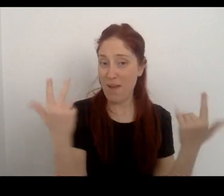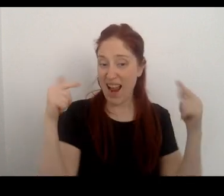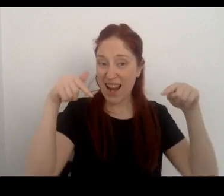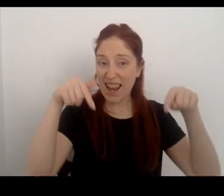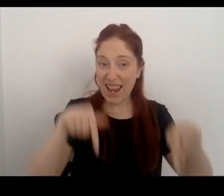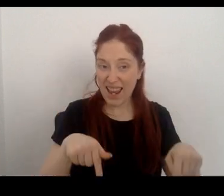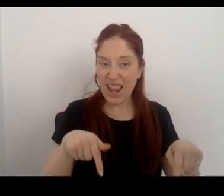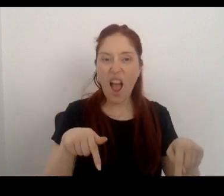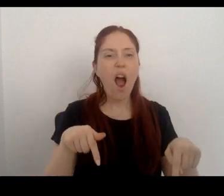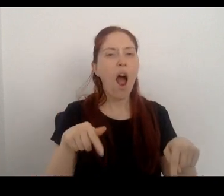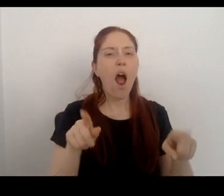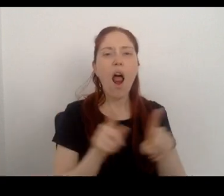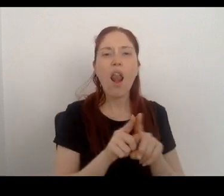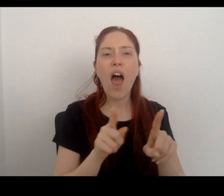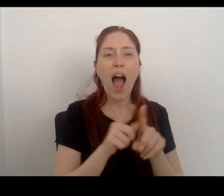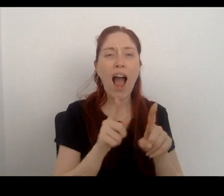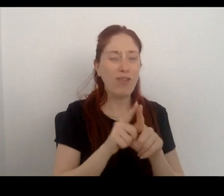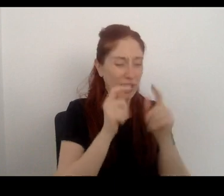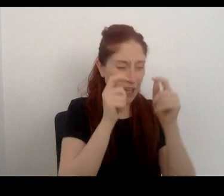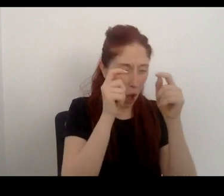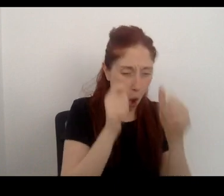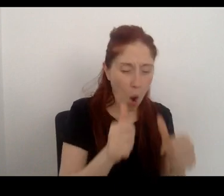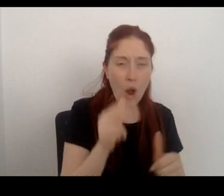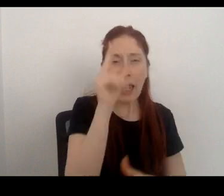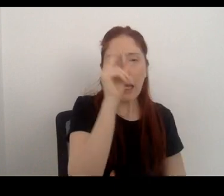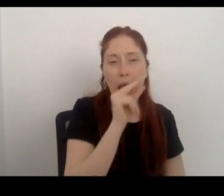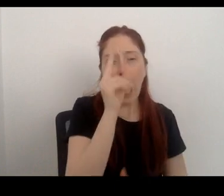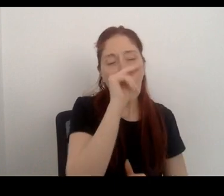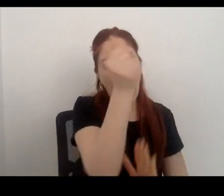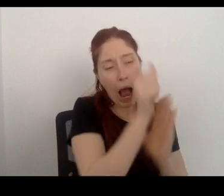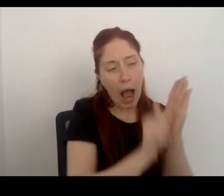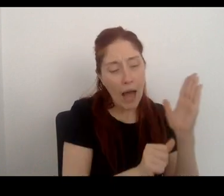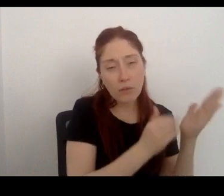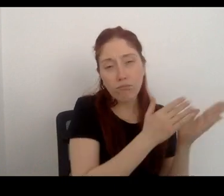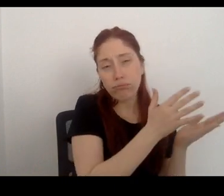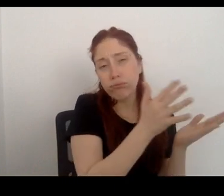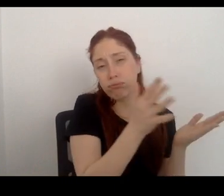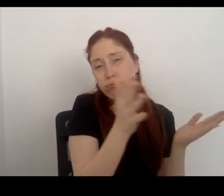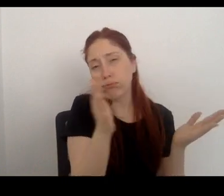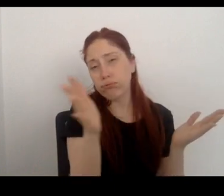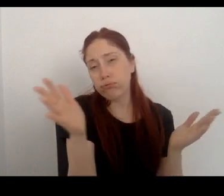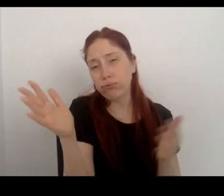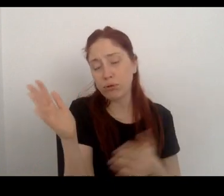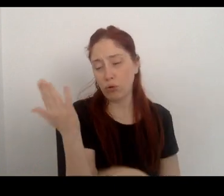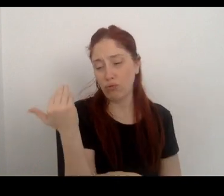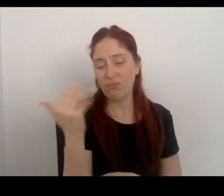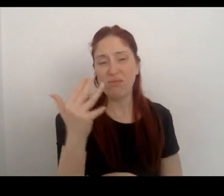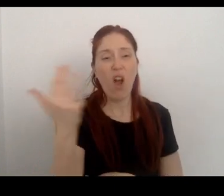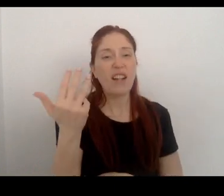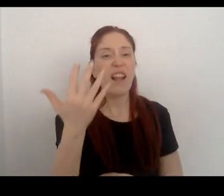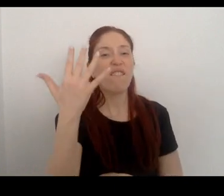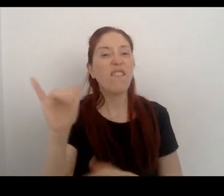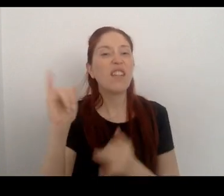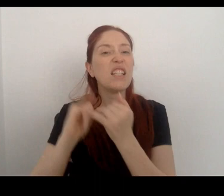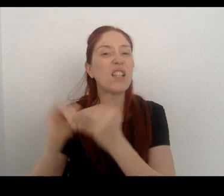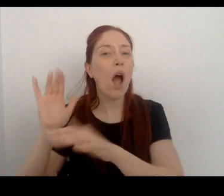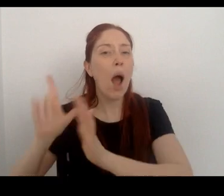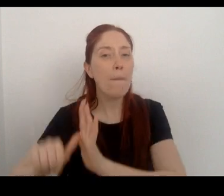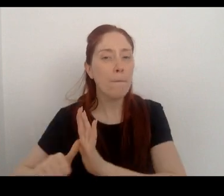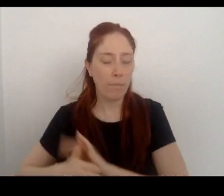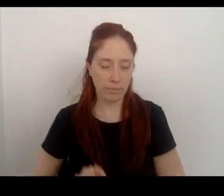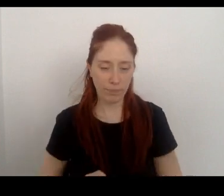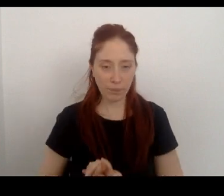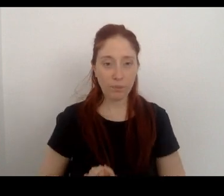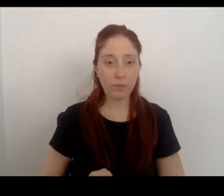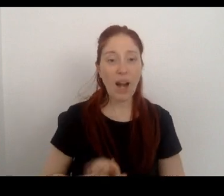years and go right through to the 1950s. Grace Cossington Smith's practice was really grounded in